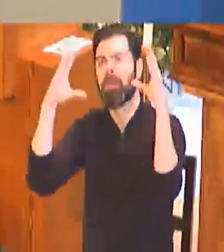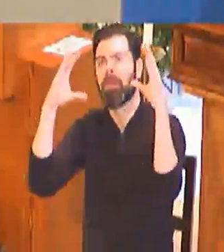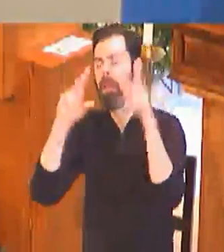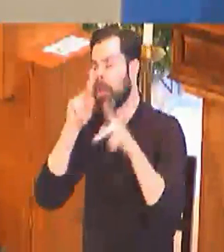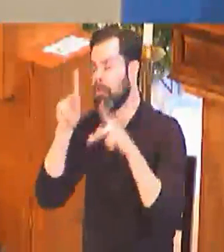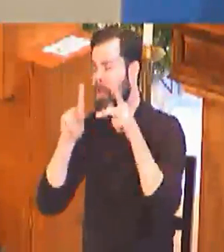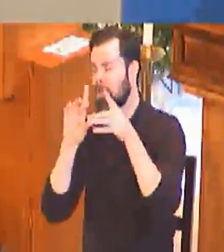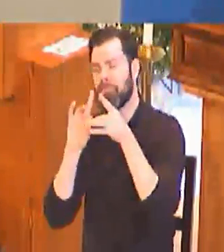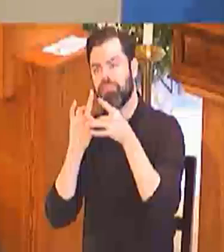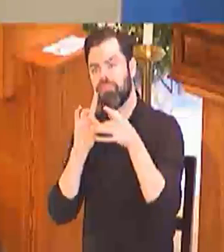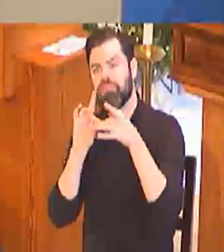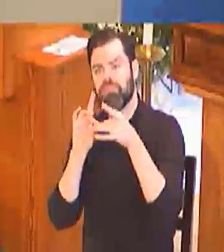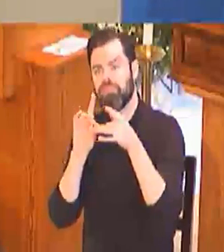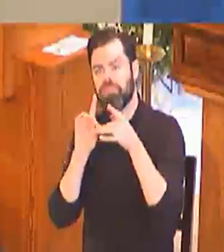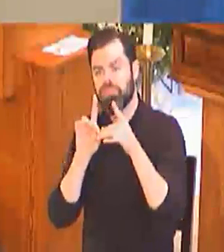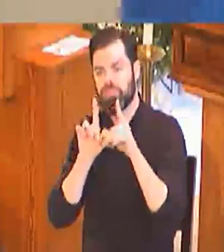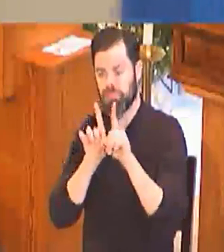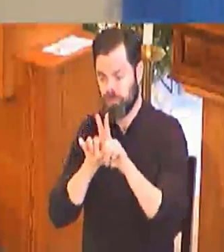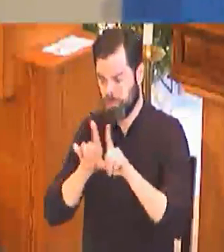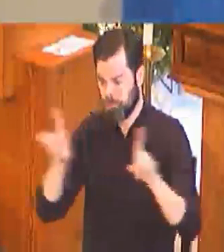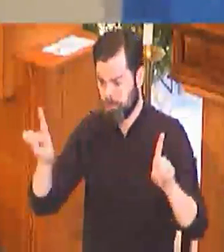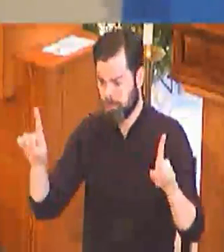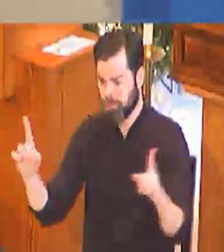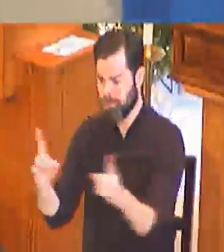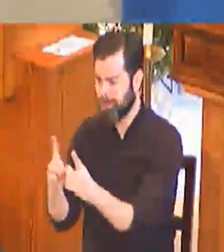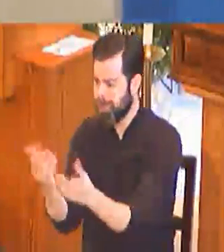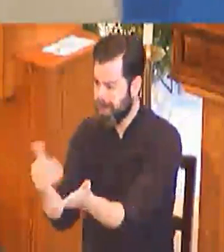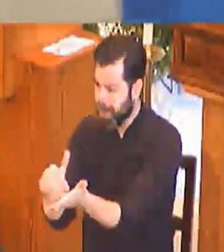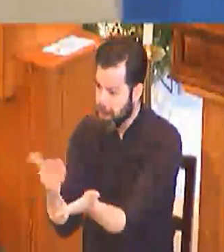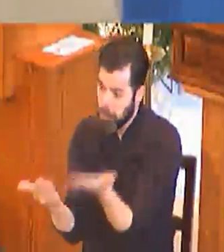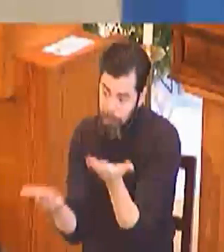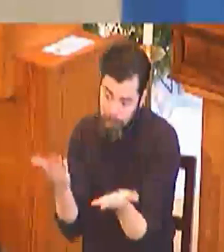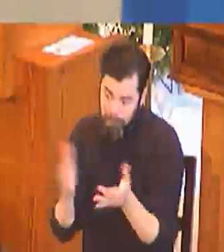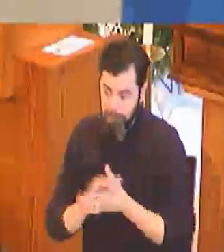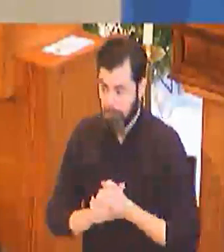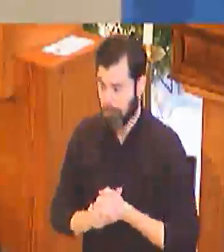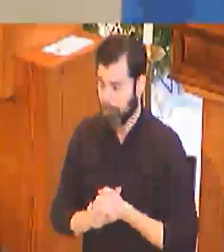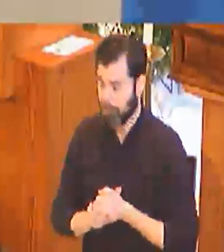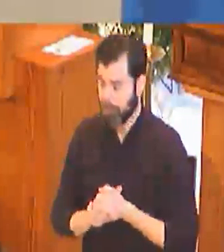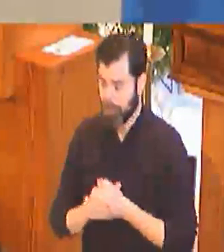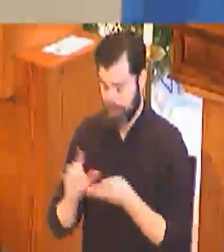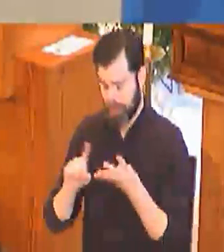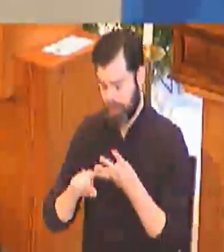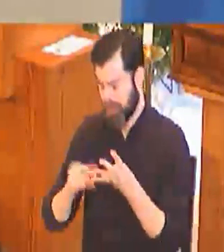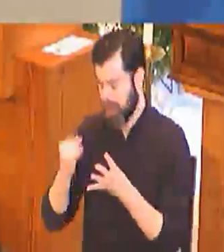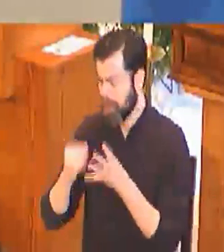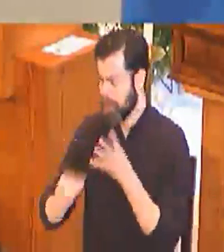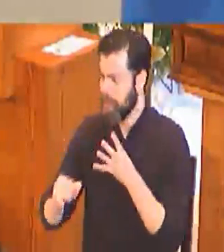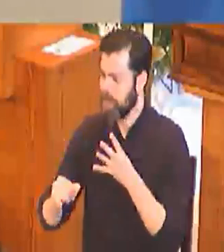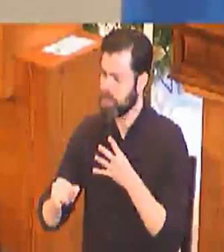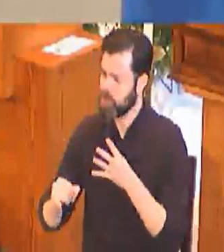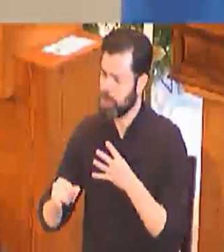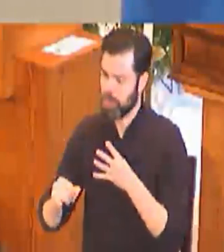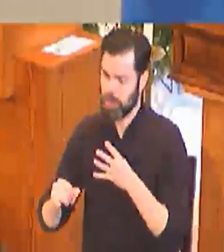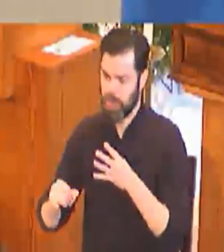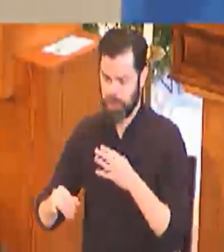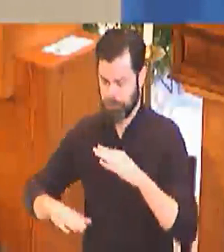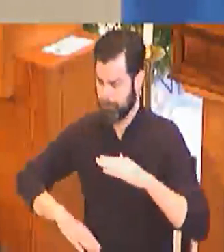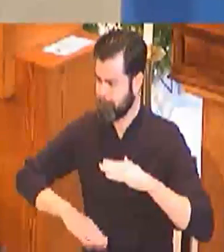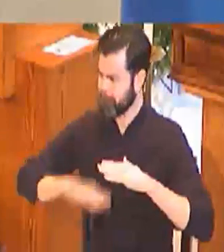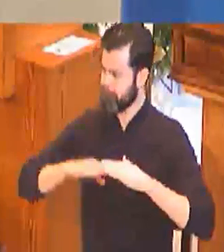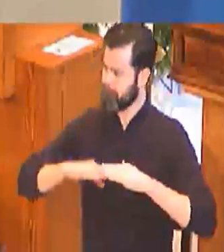And then the final stage is fulfillment. You begin to feel healthier. You begin to feel more